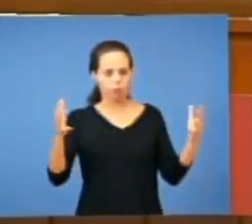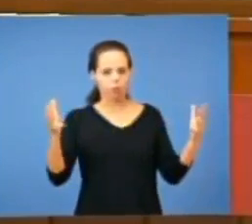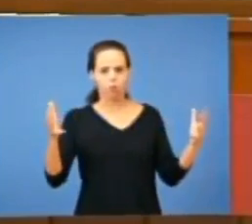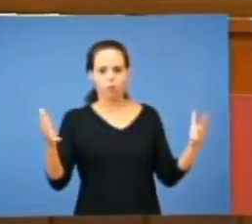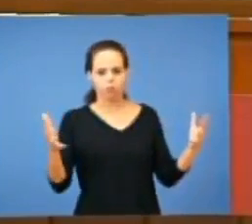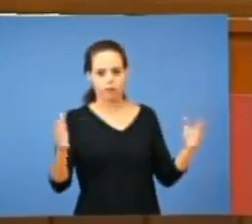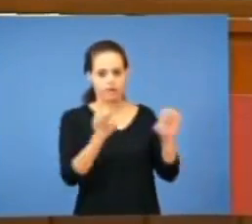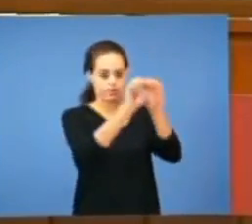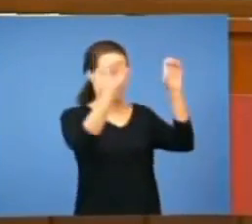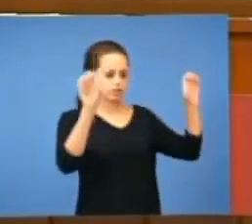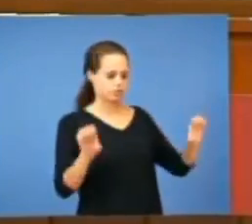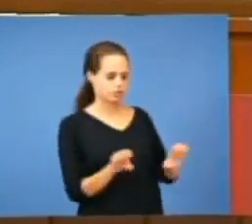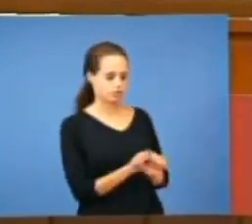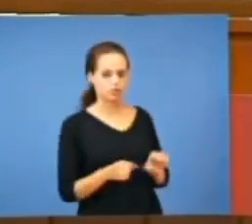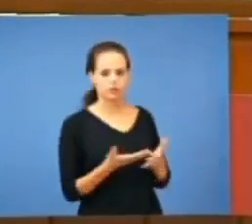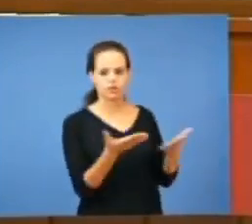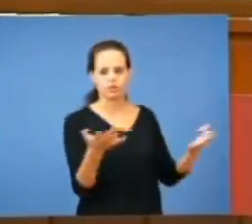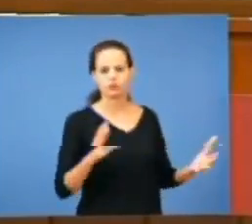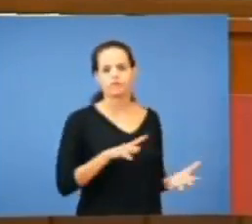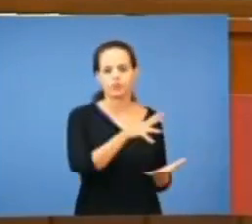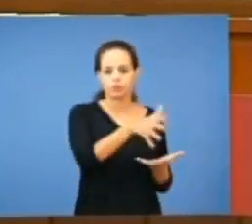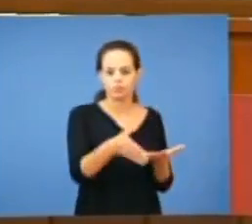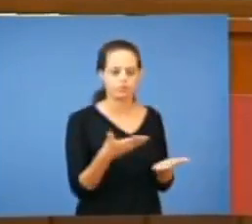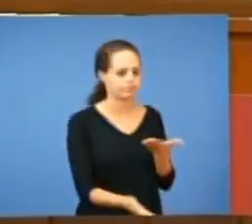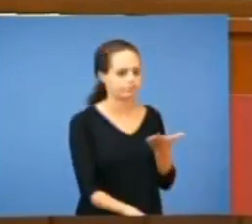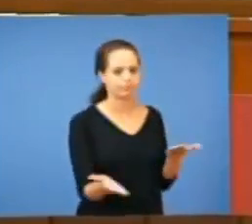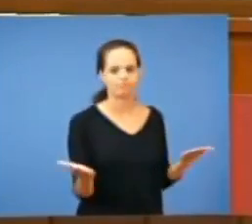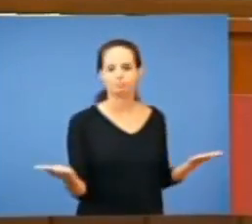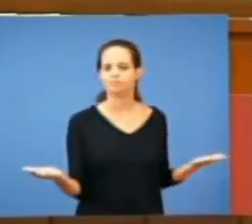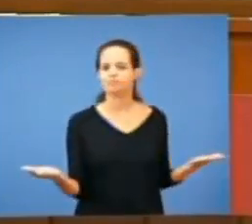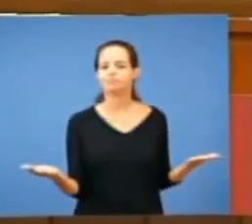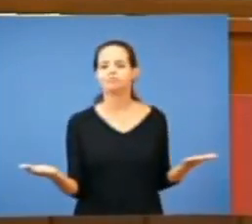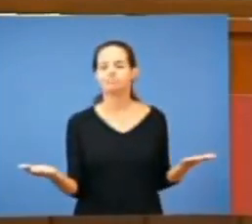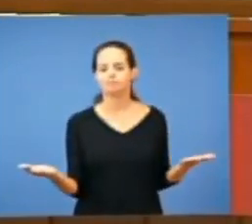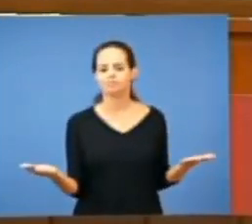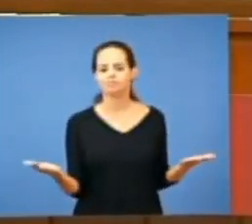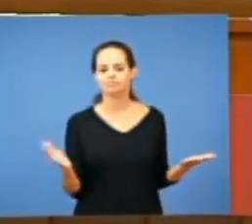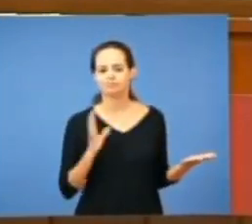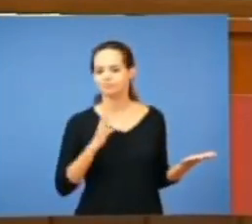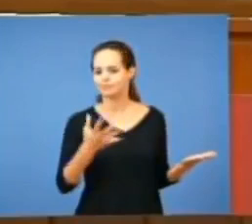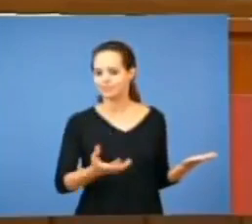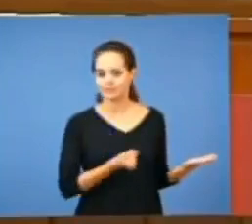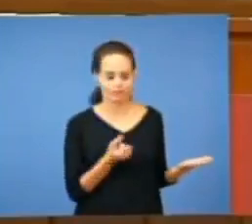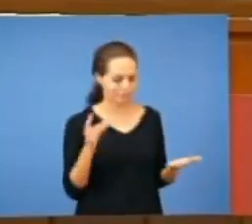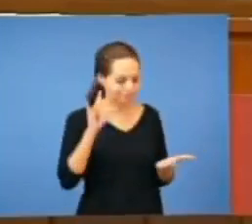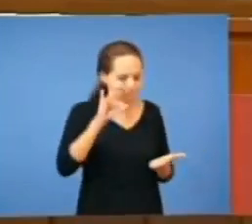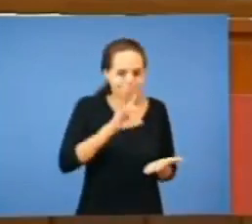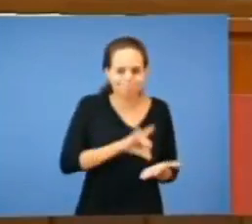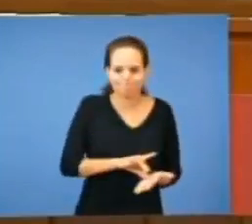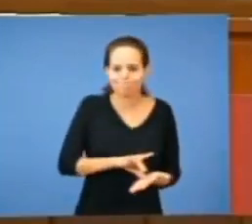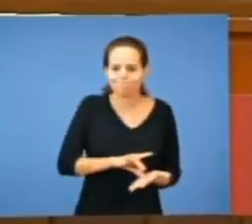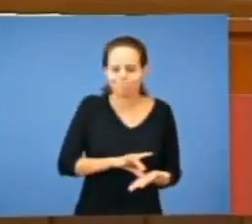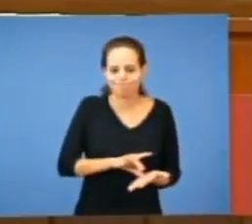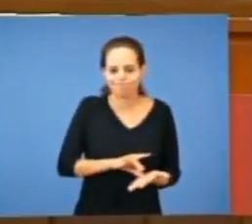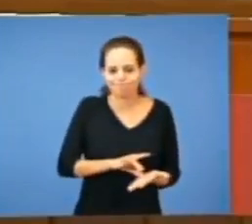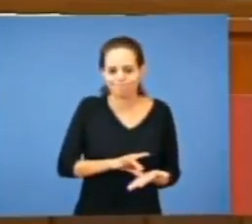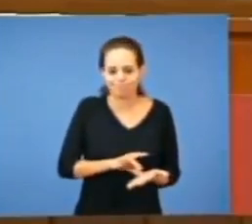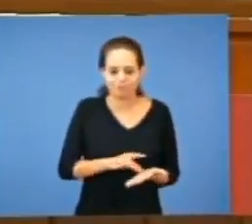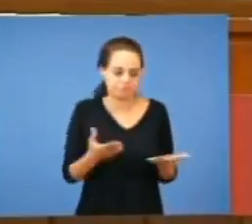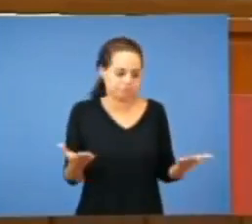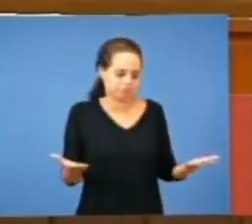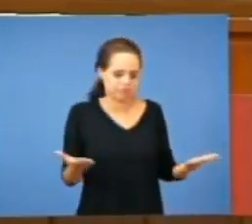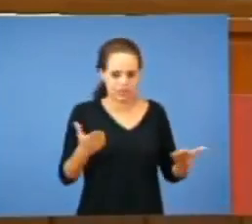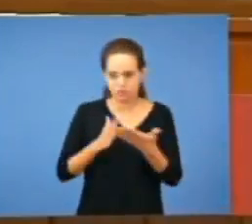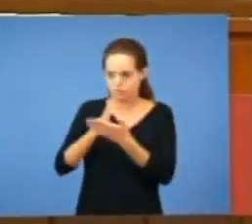entered into the government of the world. This structure that is out there, which is the structure, the creative work, which teaches about faith